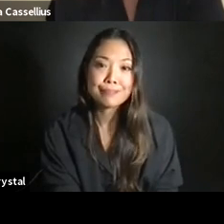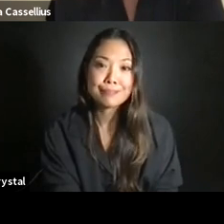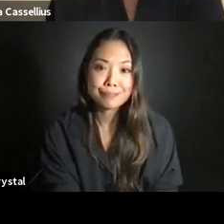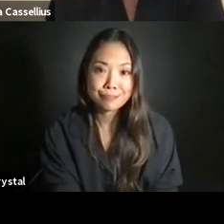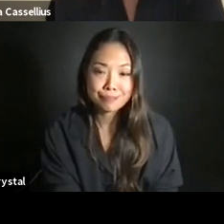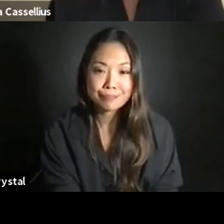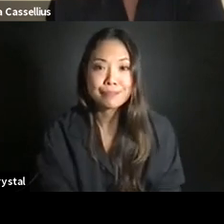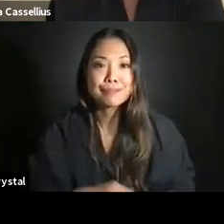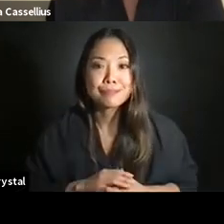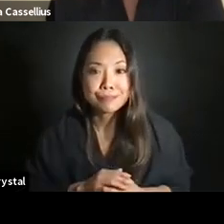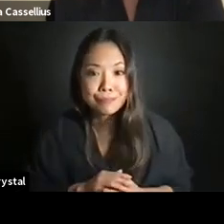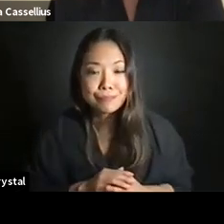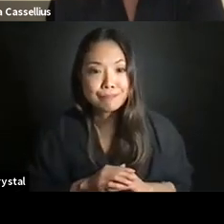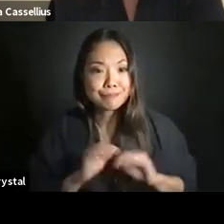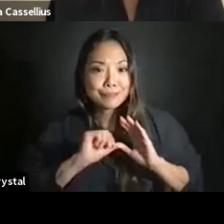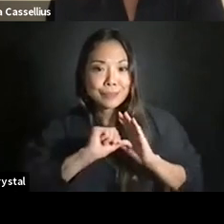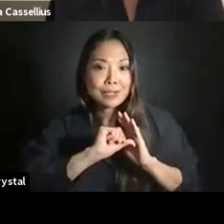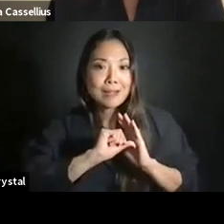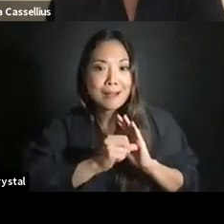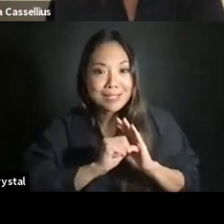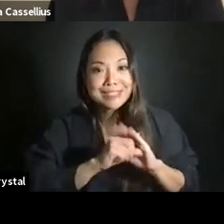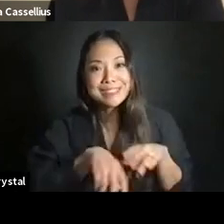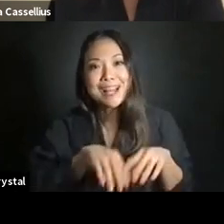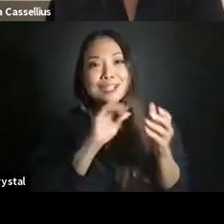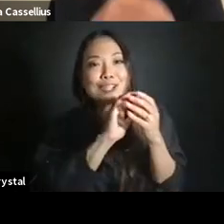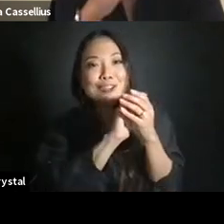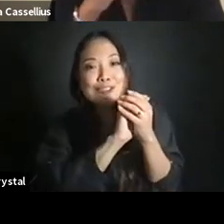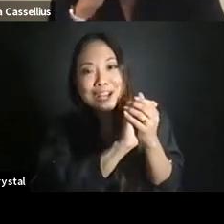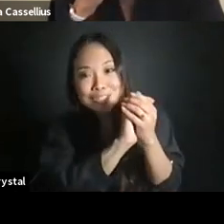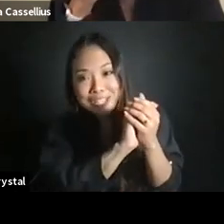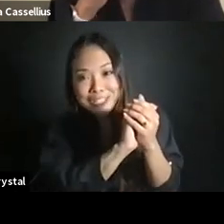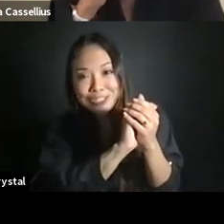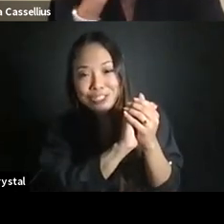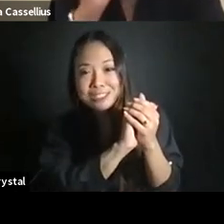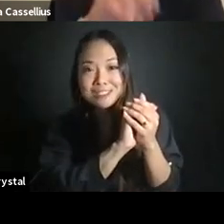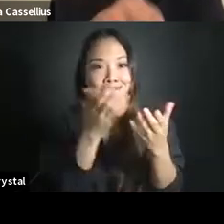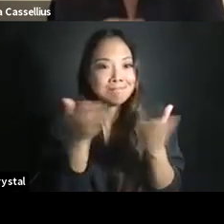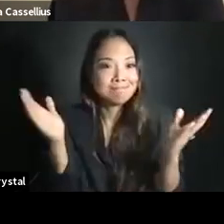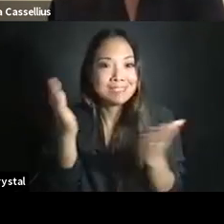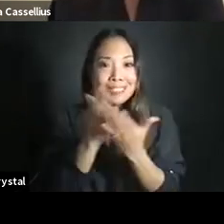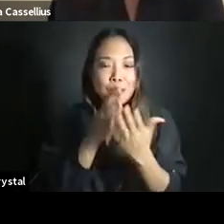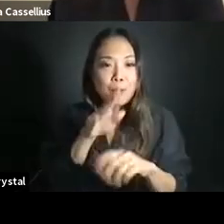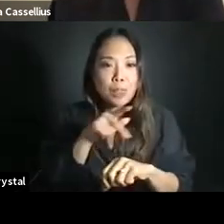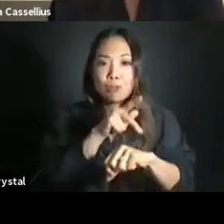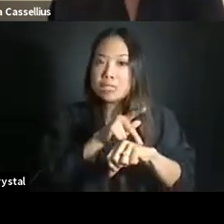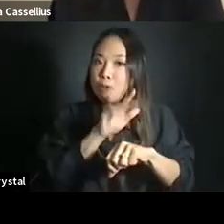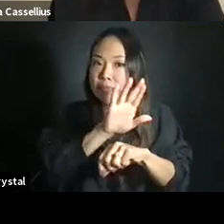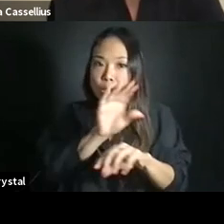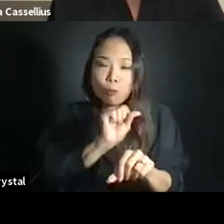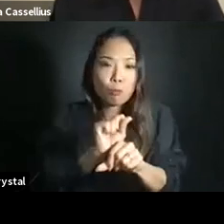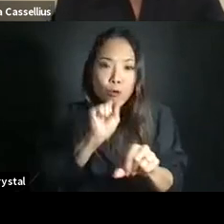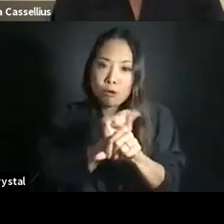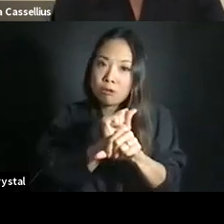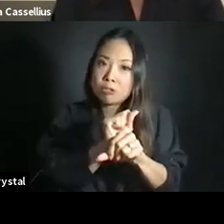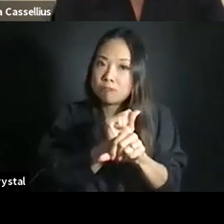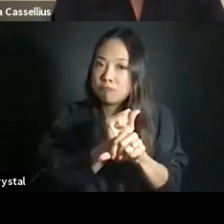i like to emphasize as well and congratulate the exceptional job that some of the principals are doing in some events